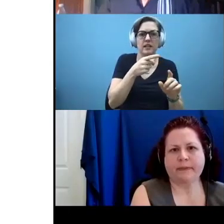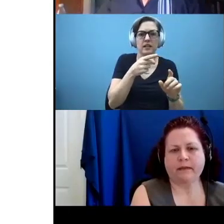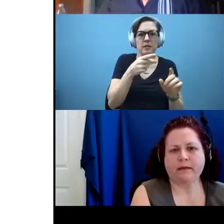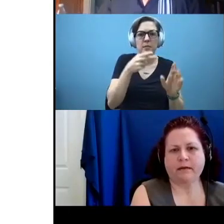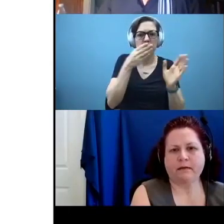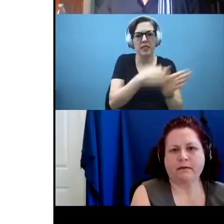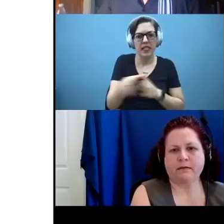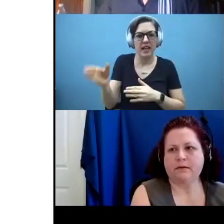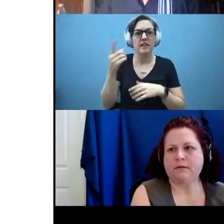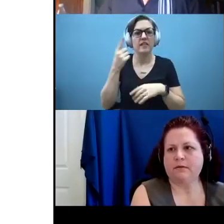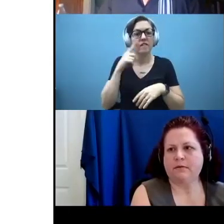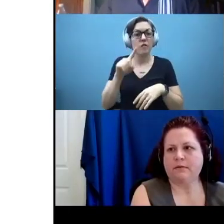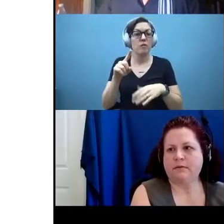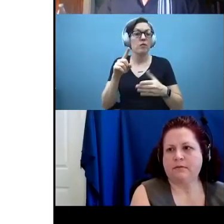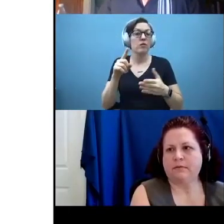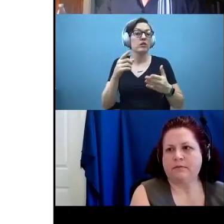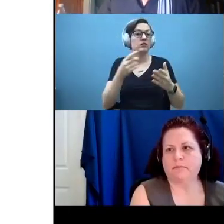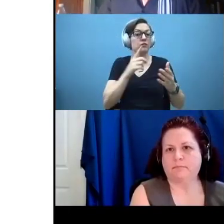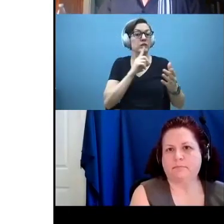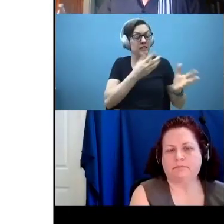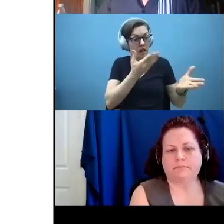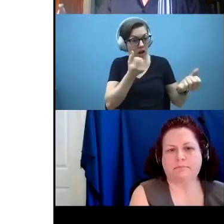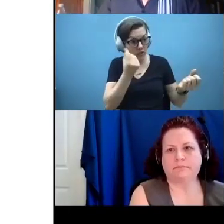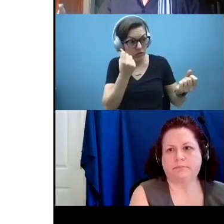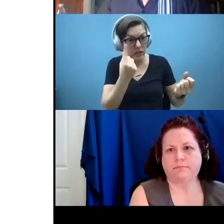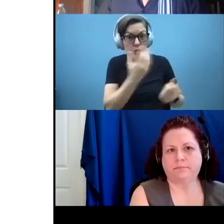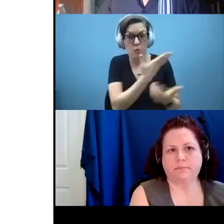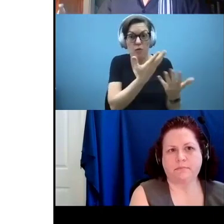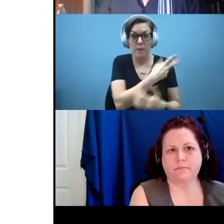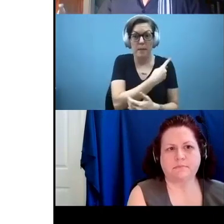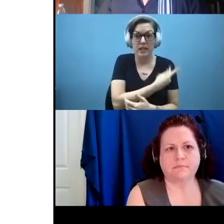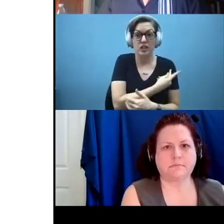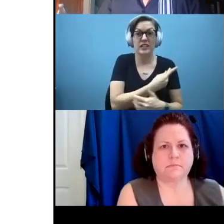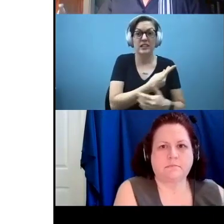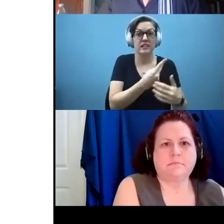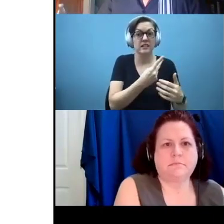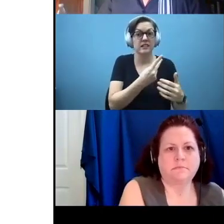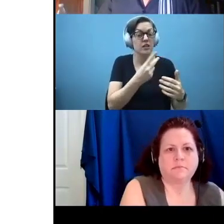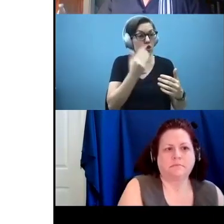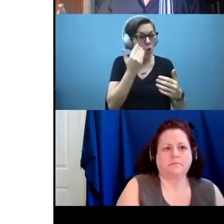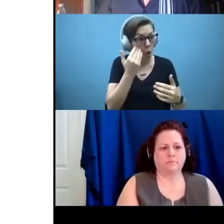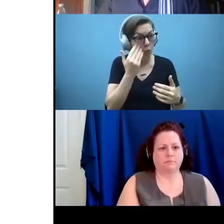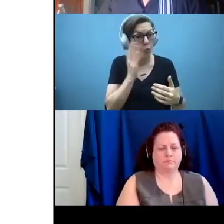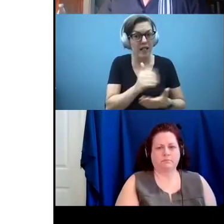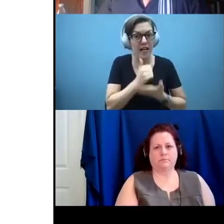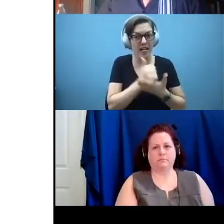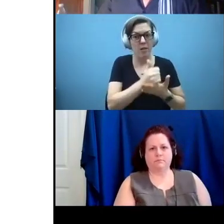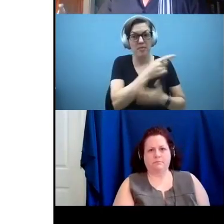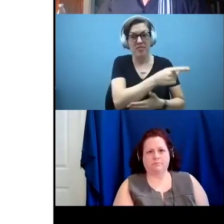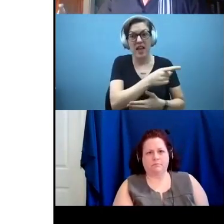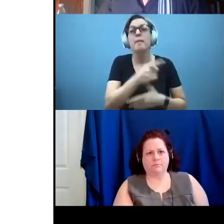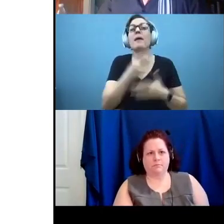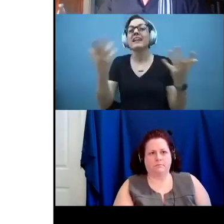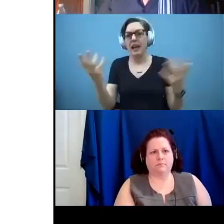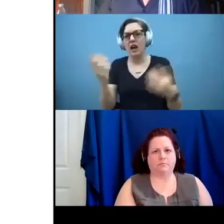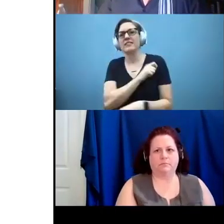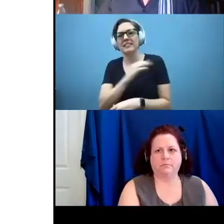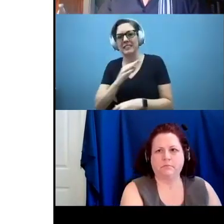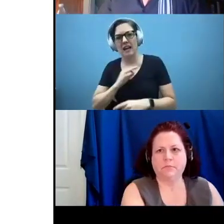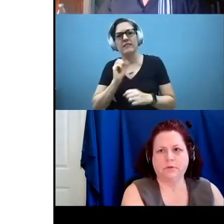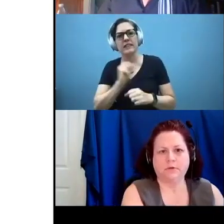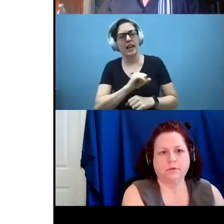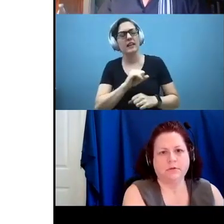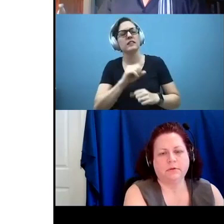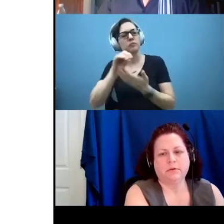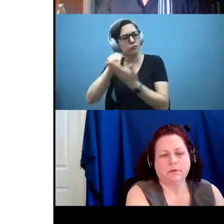or distress in the patient, and strategies to help the patient and staff intervene with de-escalation techniques to reduce such